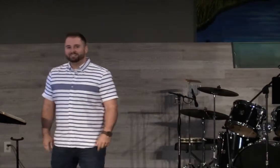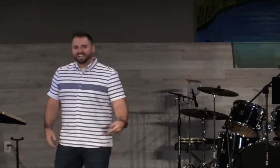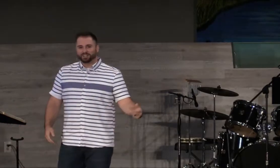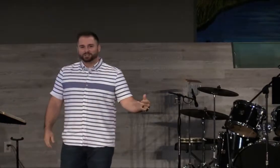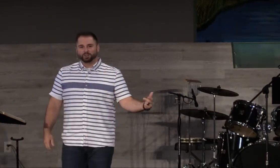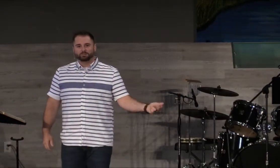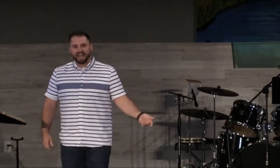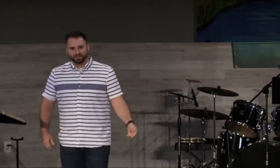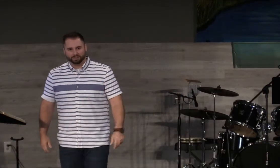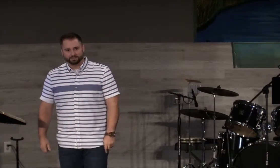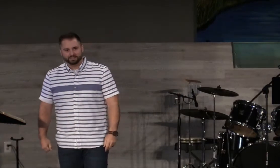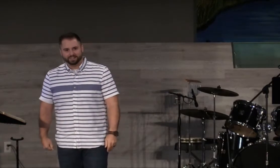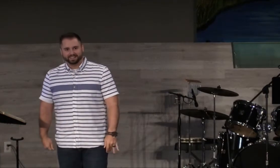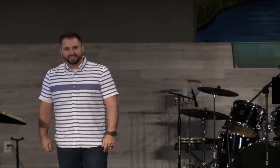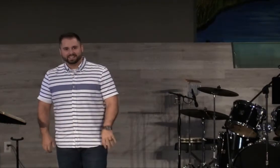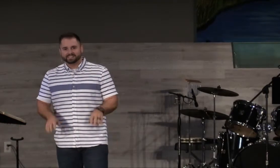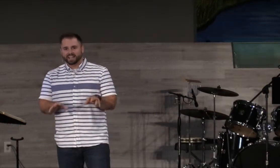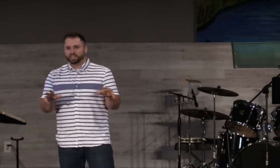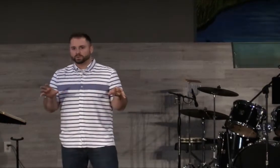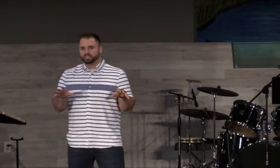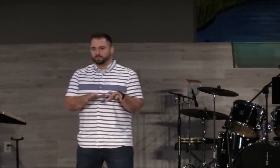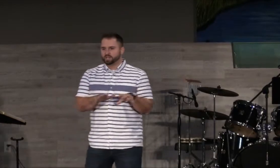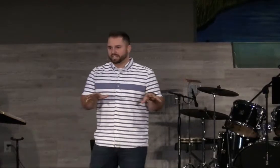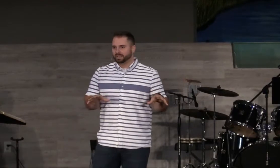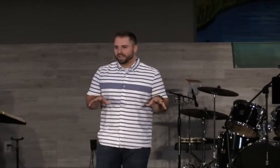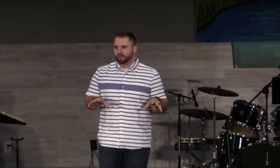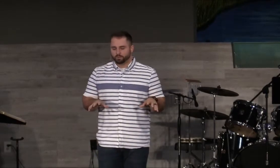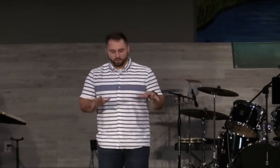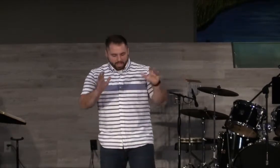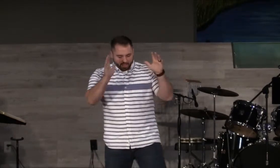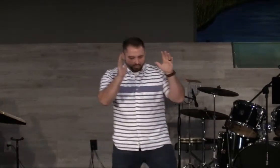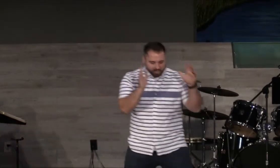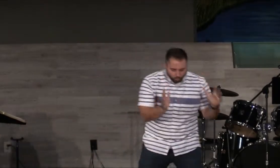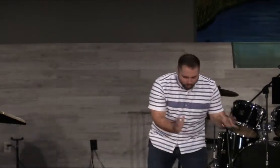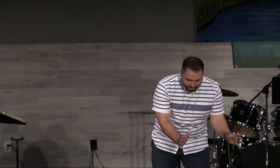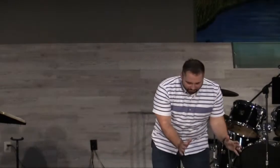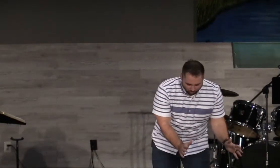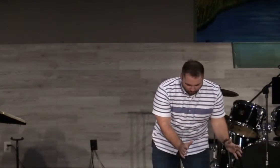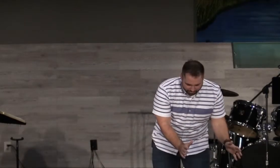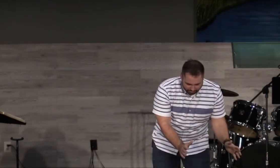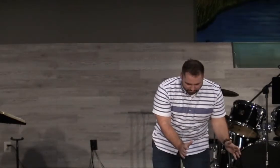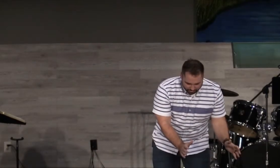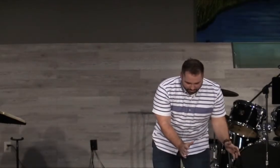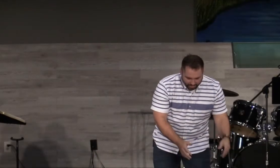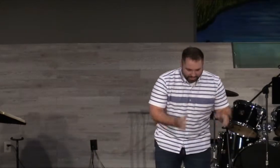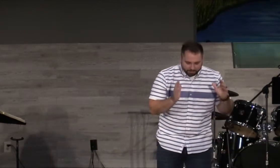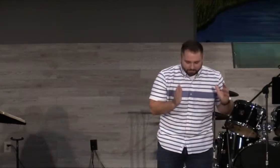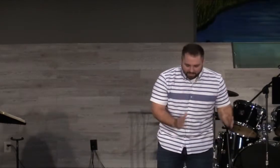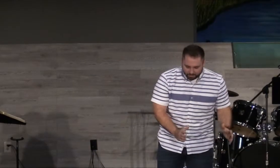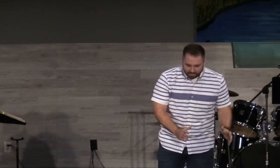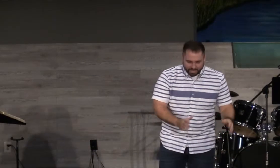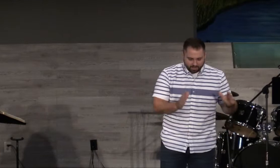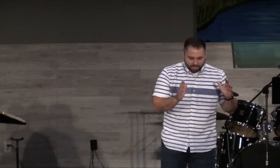But Levi is also called Matthew. This is the kind of transformation that Levi went through. The worst of the worst. He